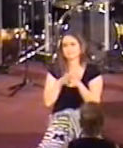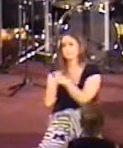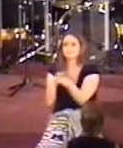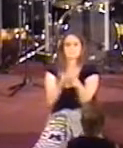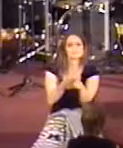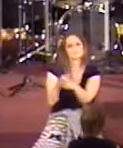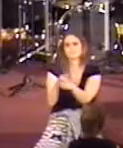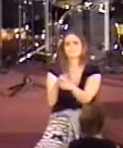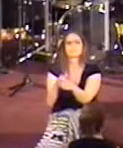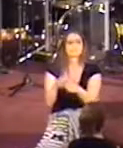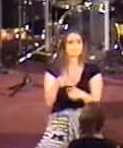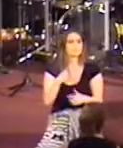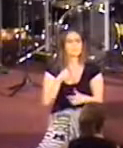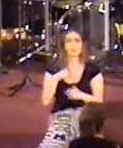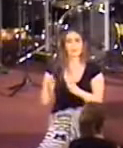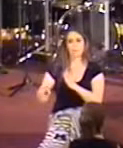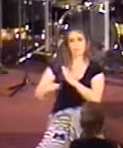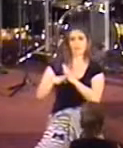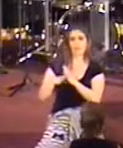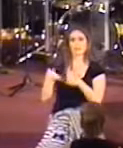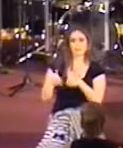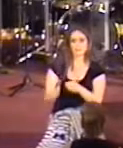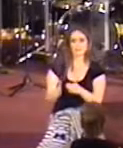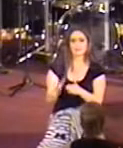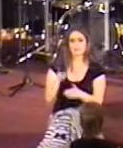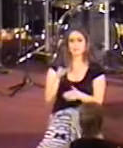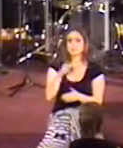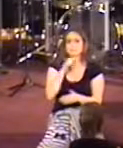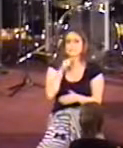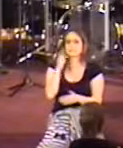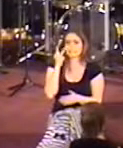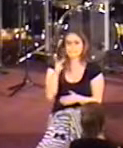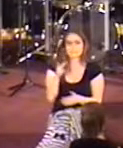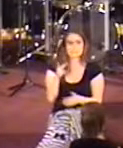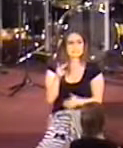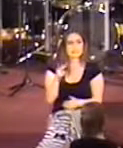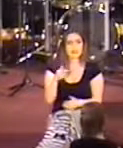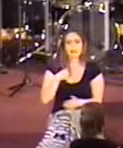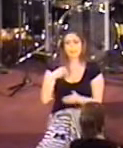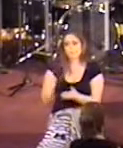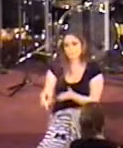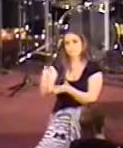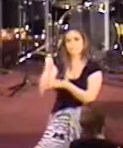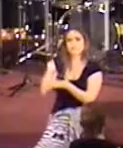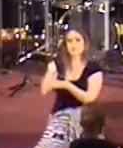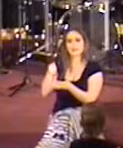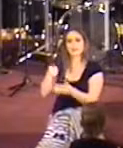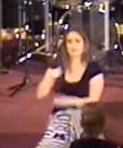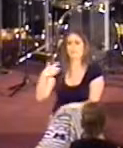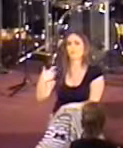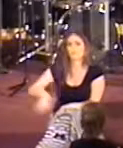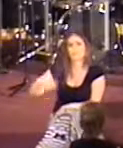blocking her way, and I saw it, and she didn't see it. She thinks it wasn't there. But I picked it up. Oh, man, wow.